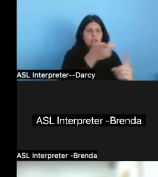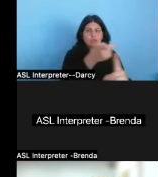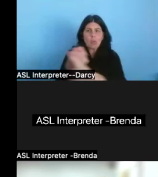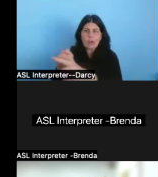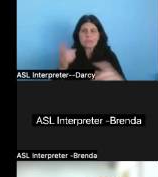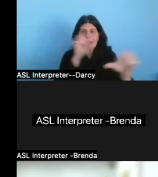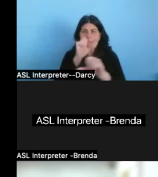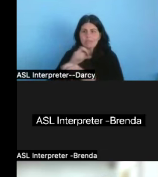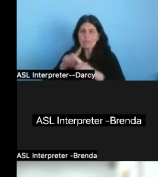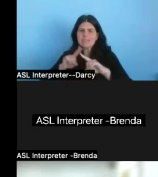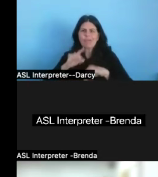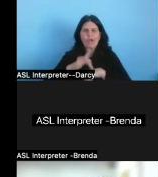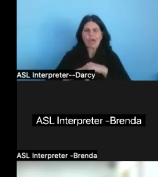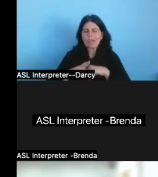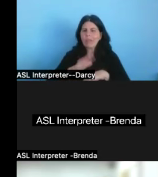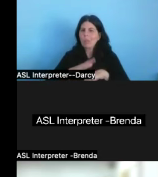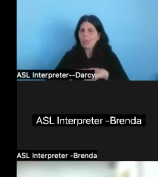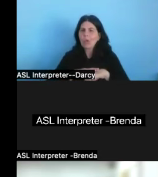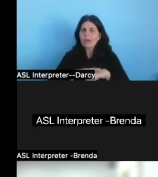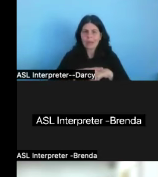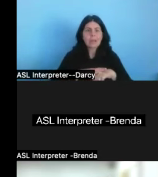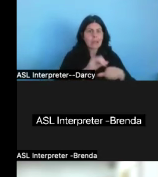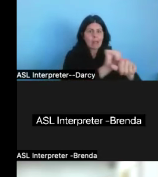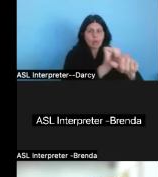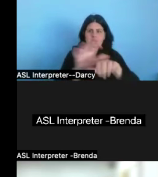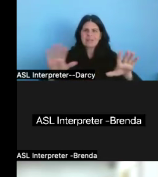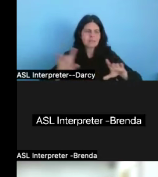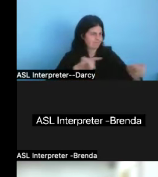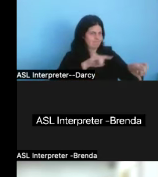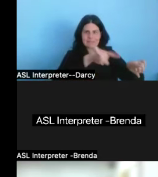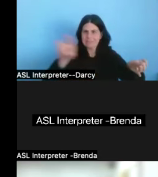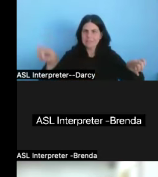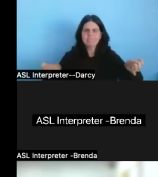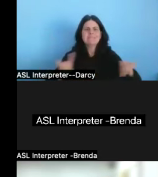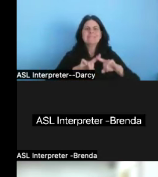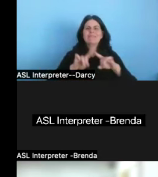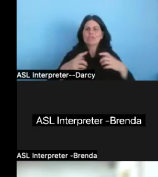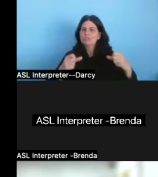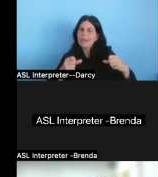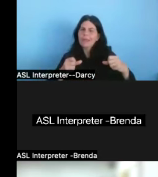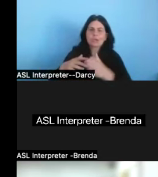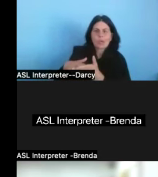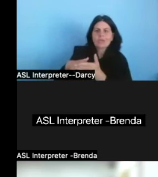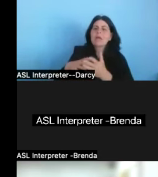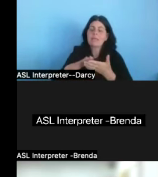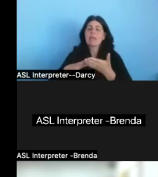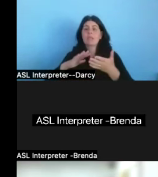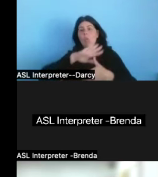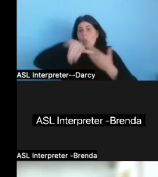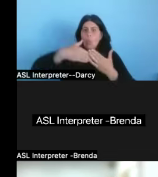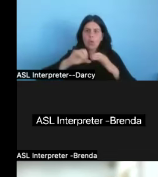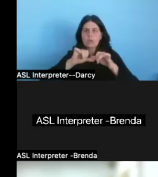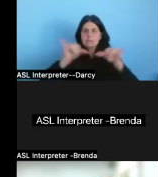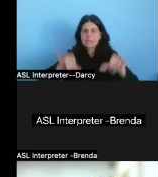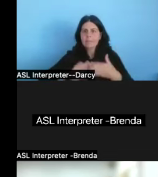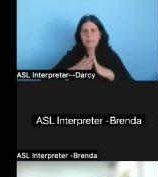warning algorithms that have varying strengths and weaknesses, and this makes the system more robust. And so that's once again